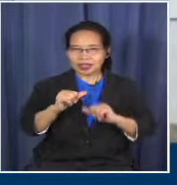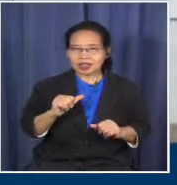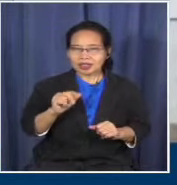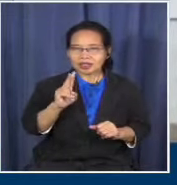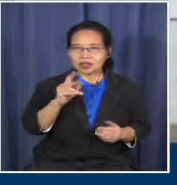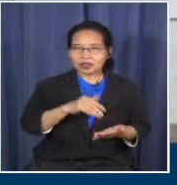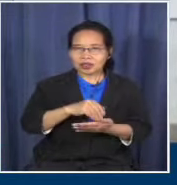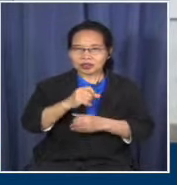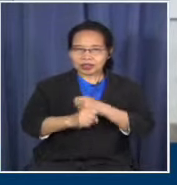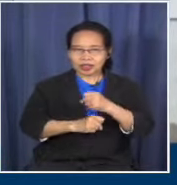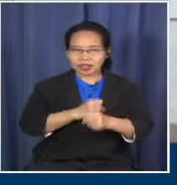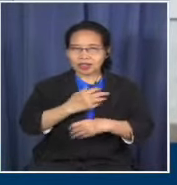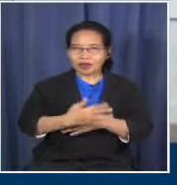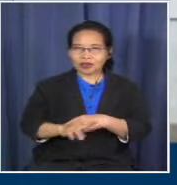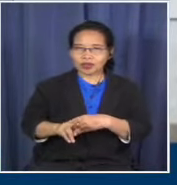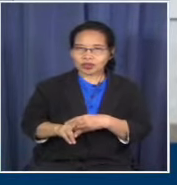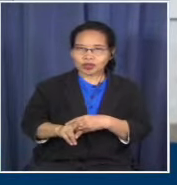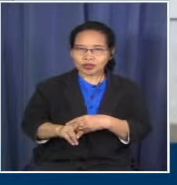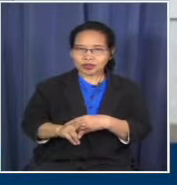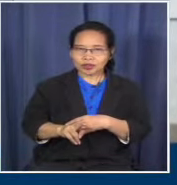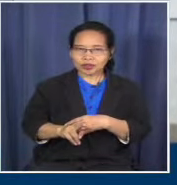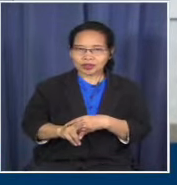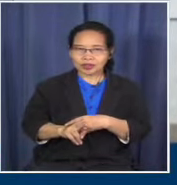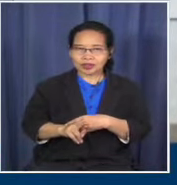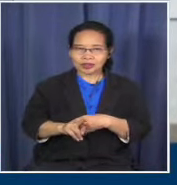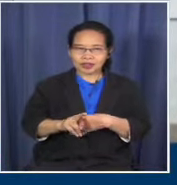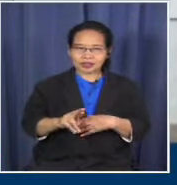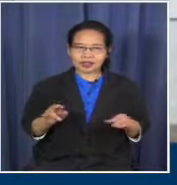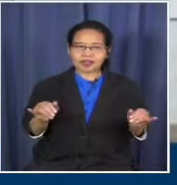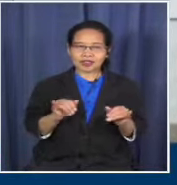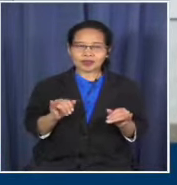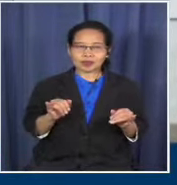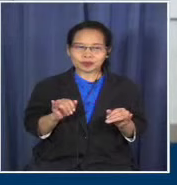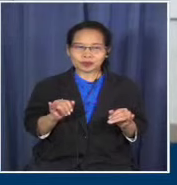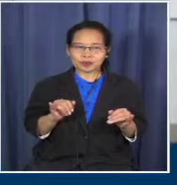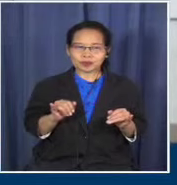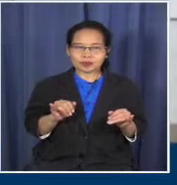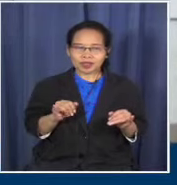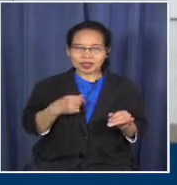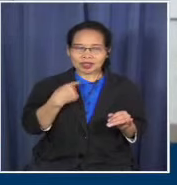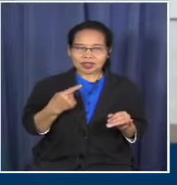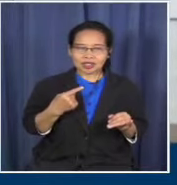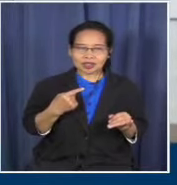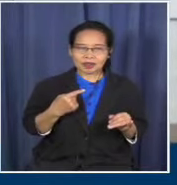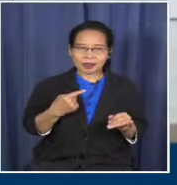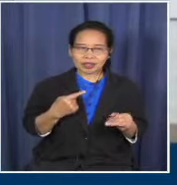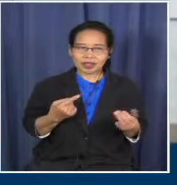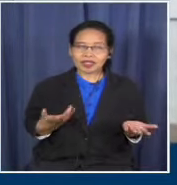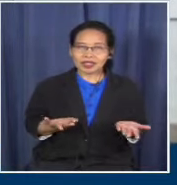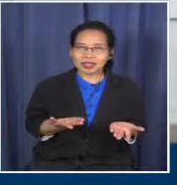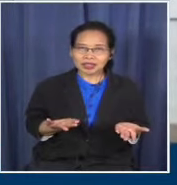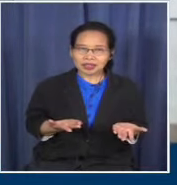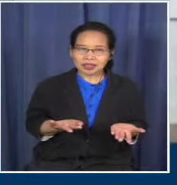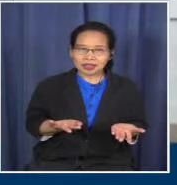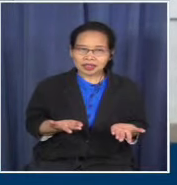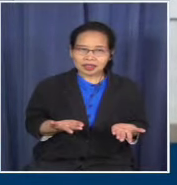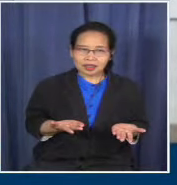what was discovered by science 2,000 years after their time?